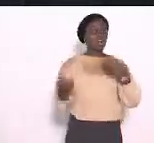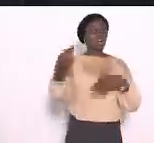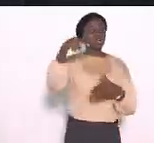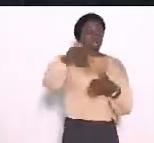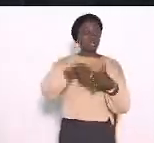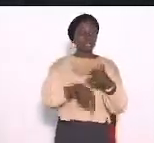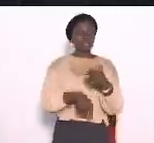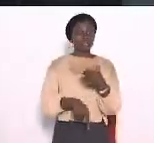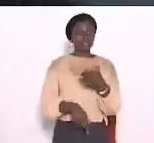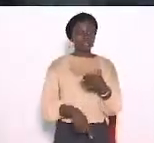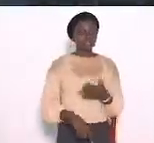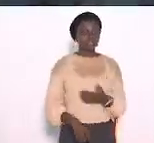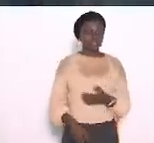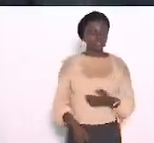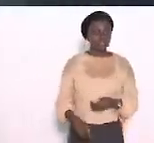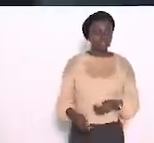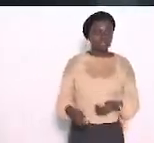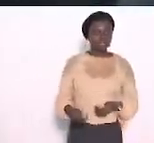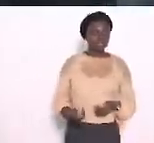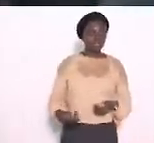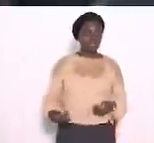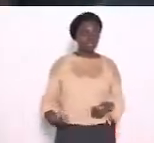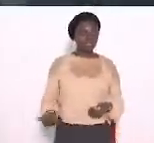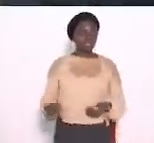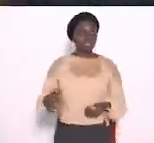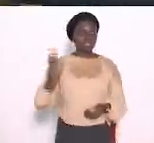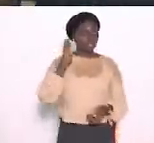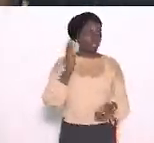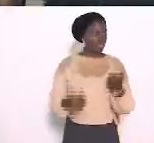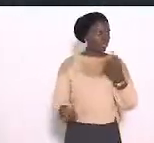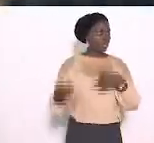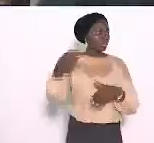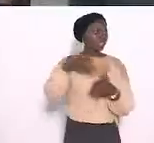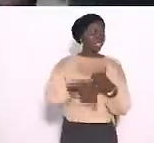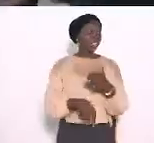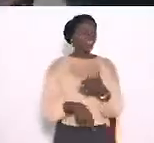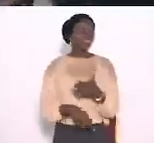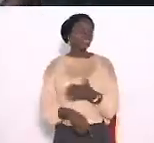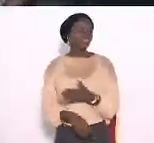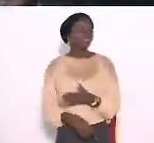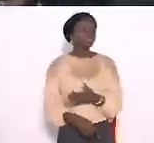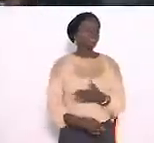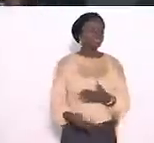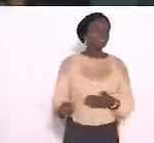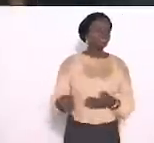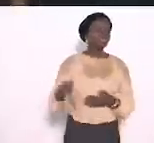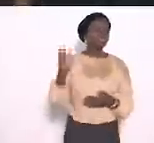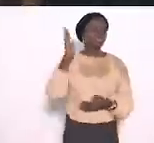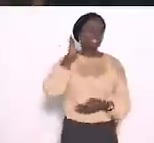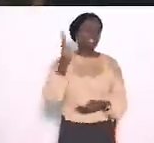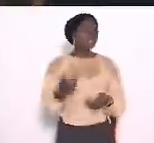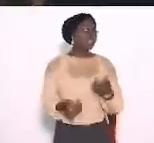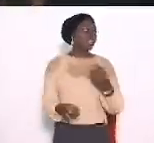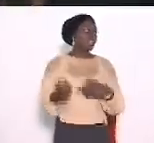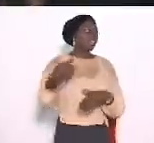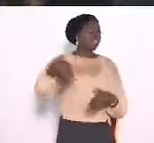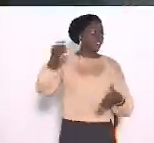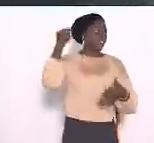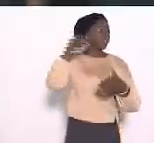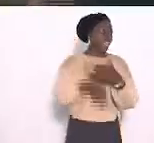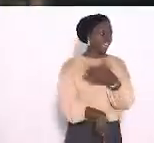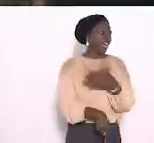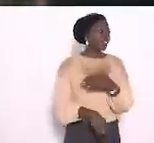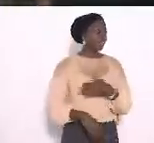SH they got come down they got down they got come down